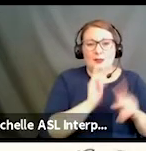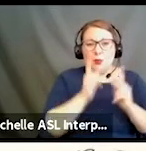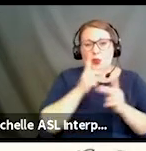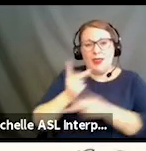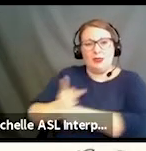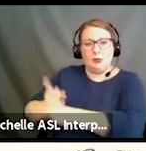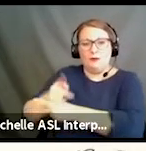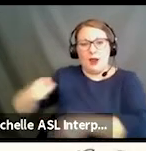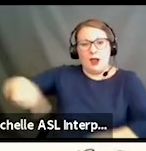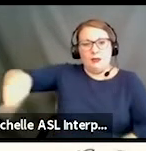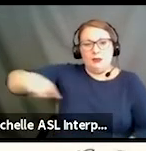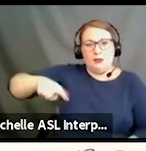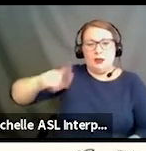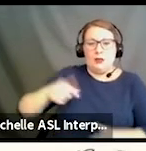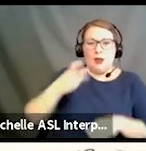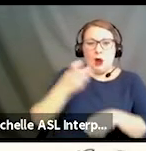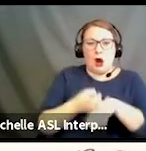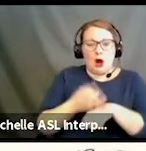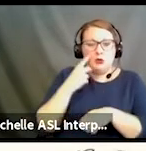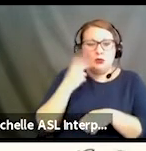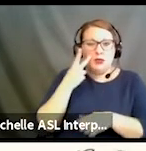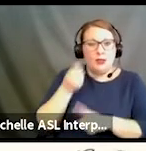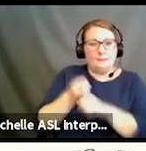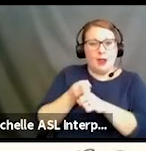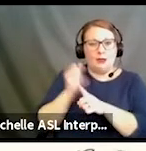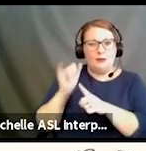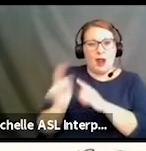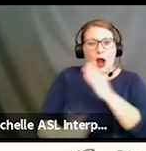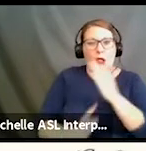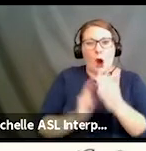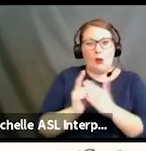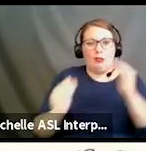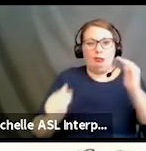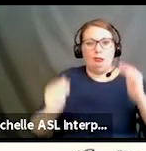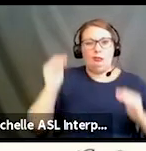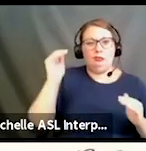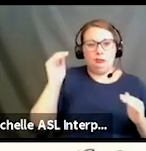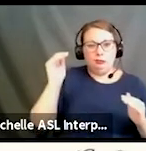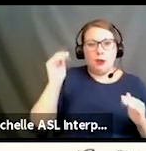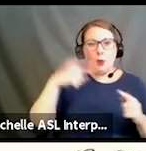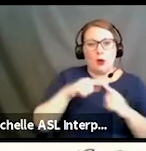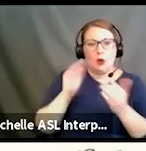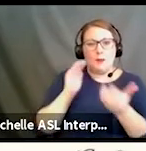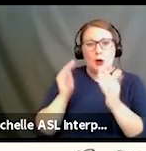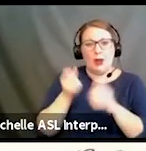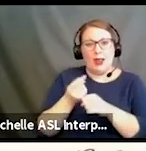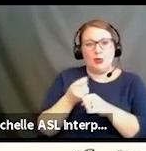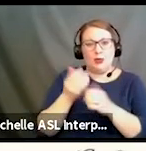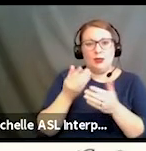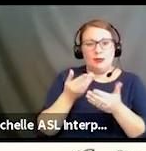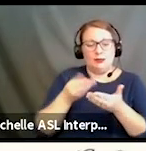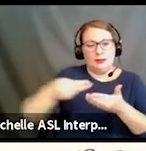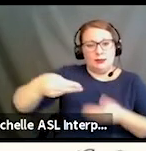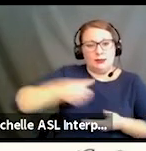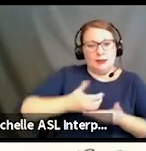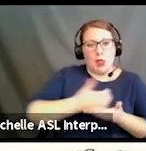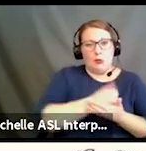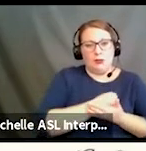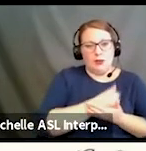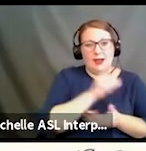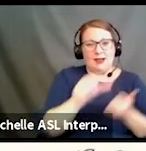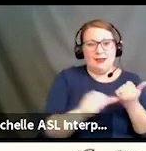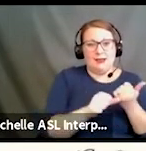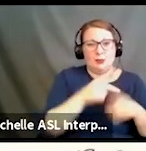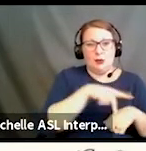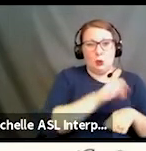supervise. It can be difficult to see the impact of this hourly wage inequity when comparing annual salaries, since assistant principals work